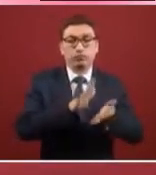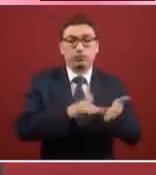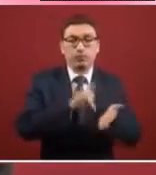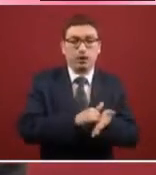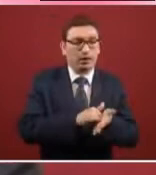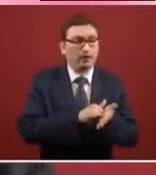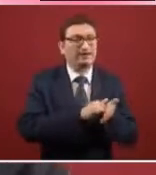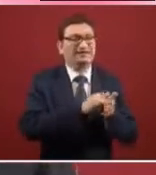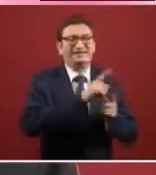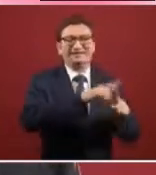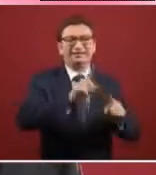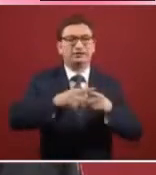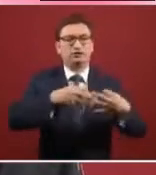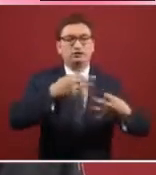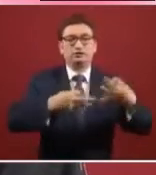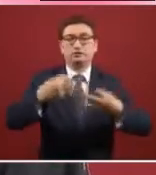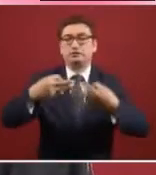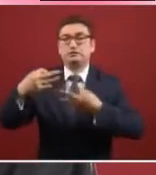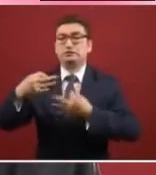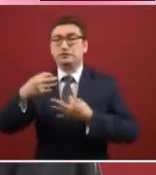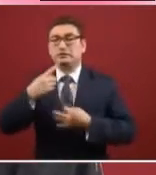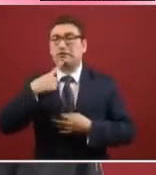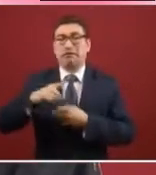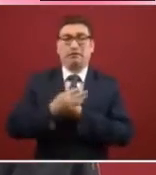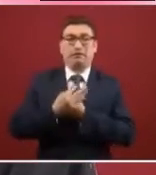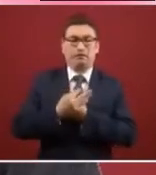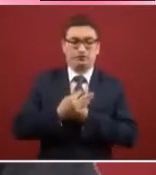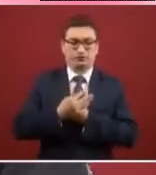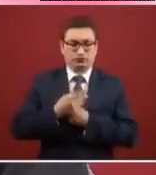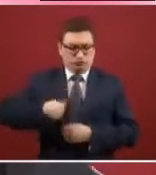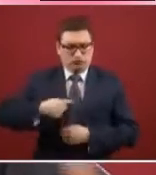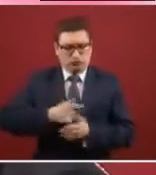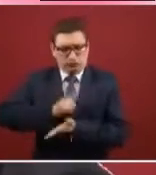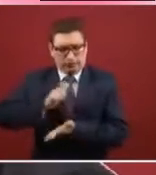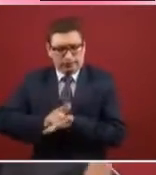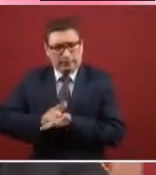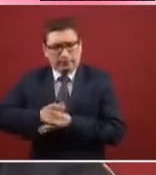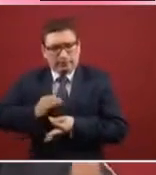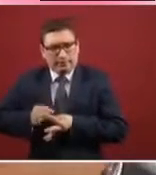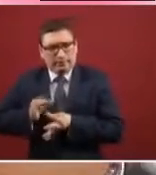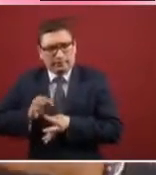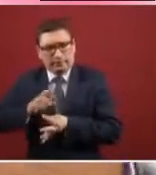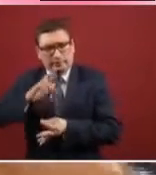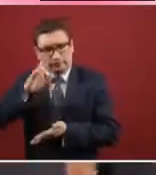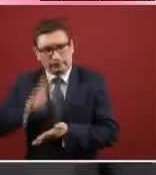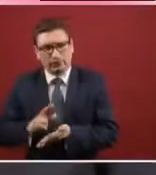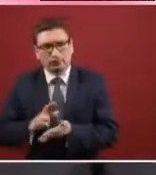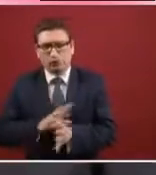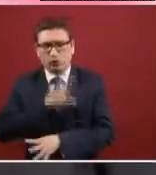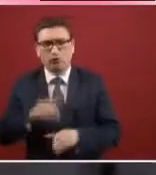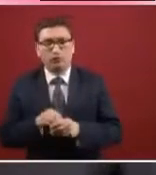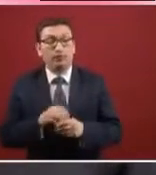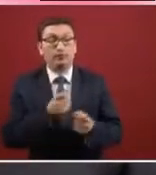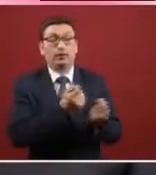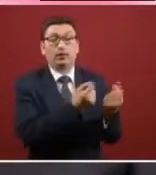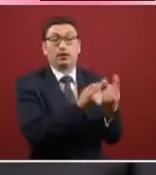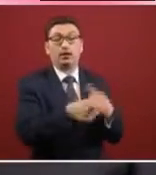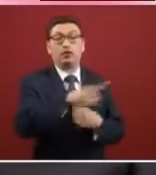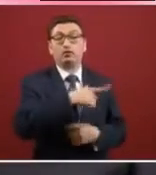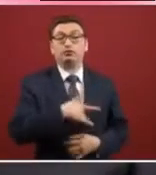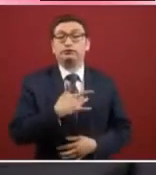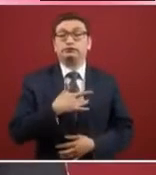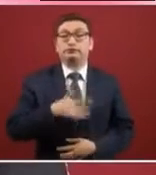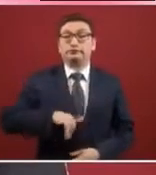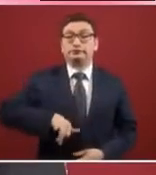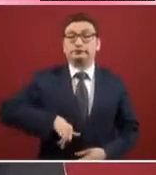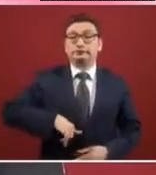todo. We're complying legally with everything. Pero si hay but if there is creados, created interests,